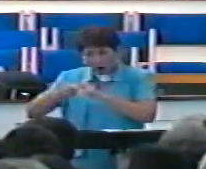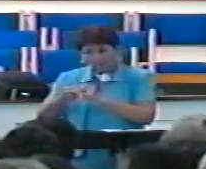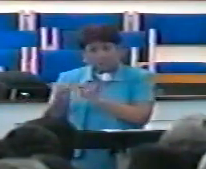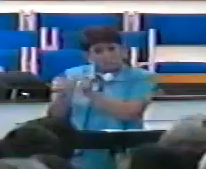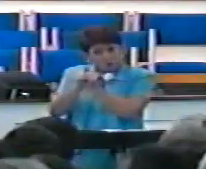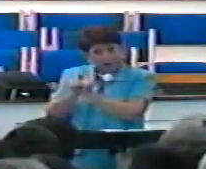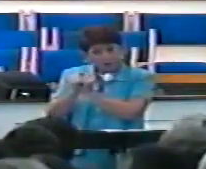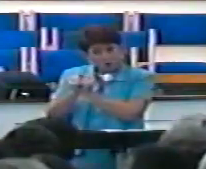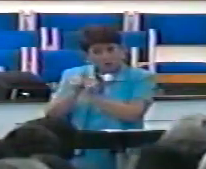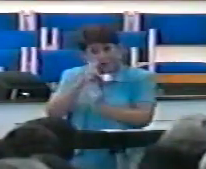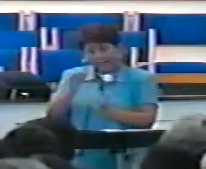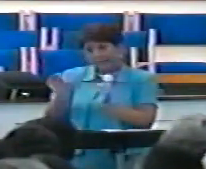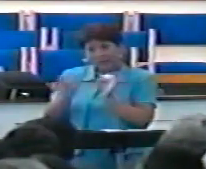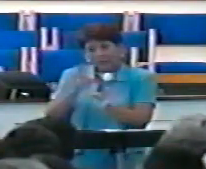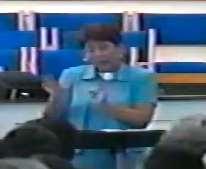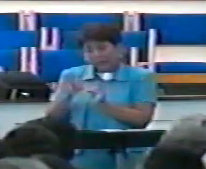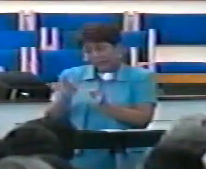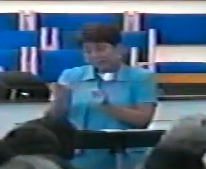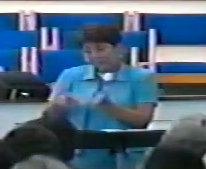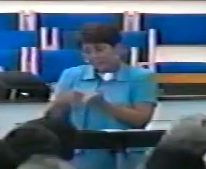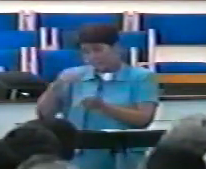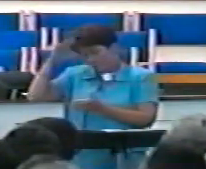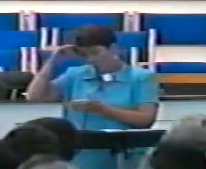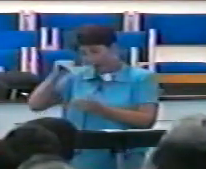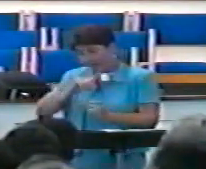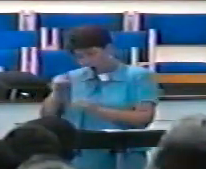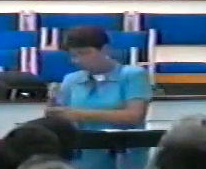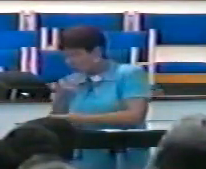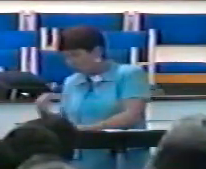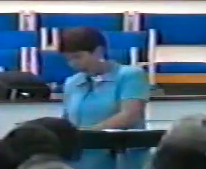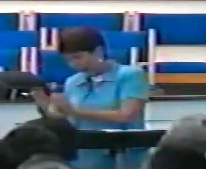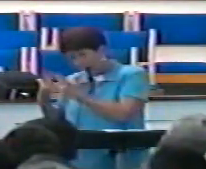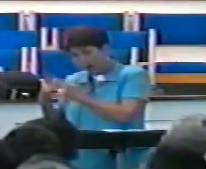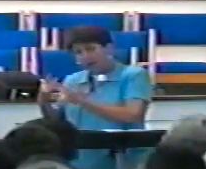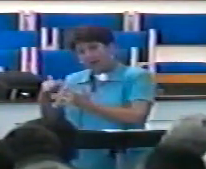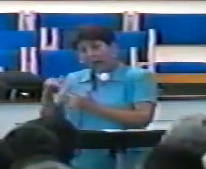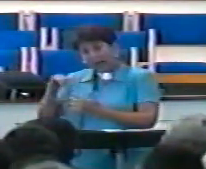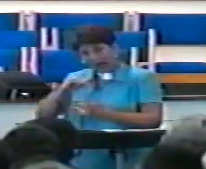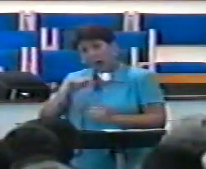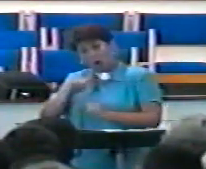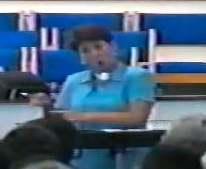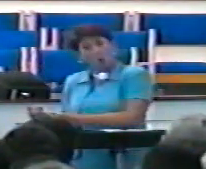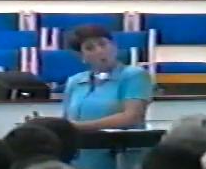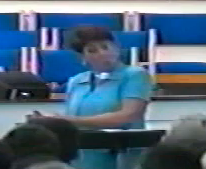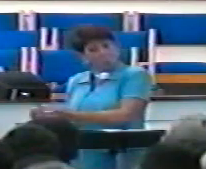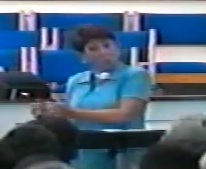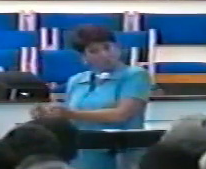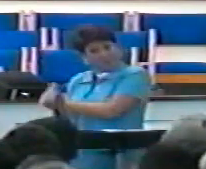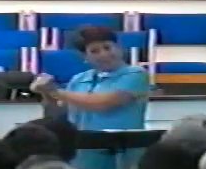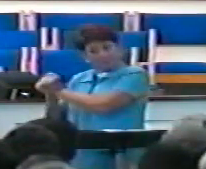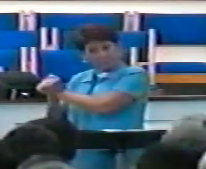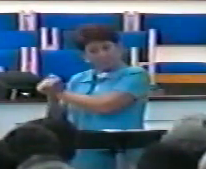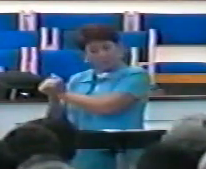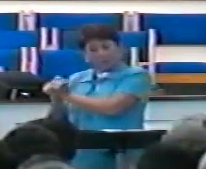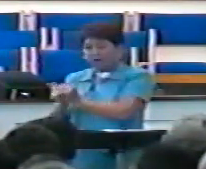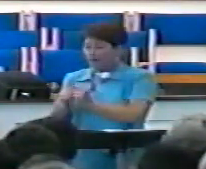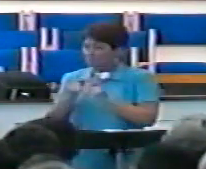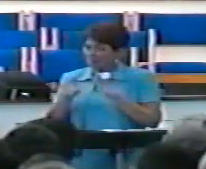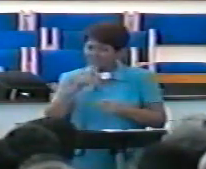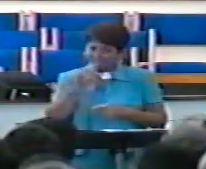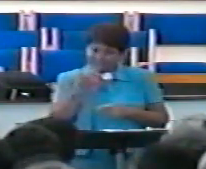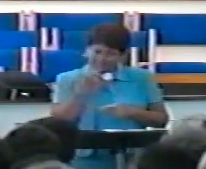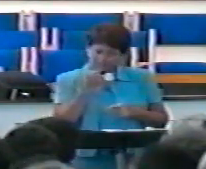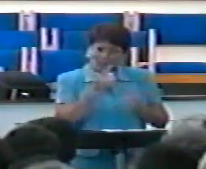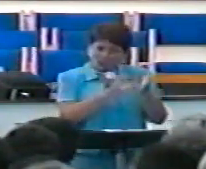with him. He said, but if you can do anything, would you have compassion on us? The concern of the